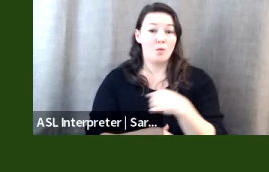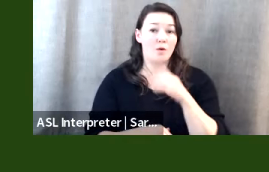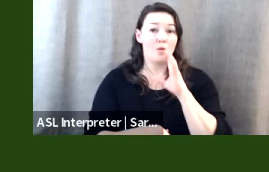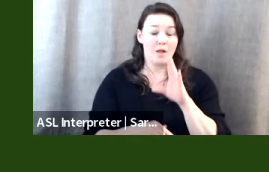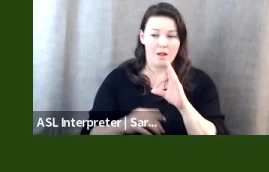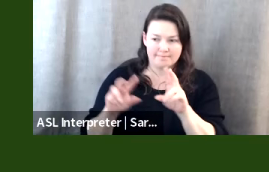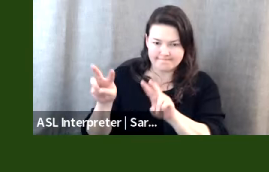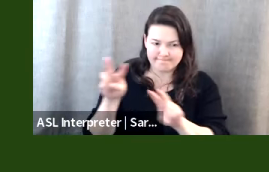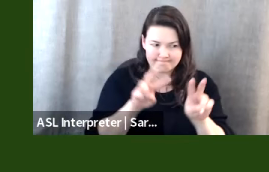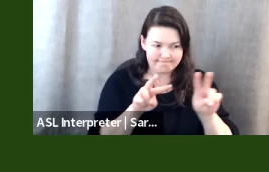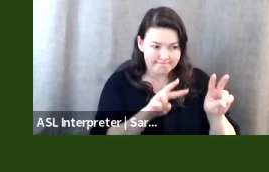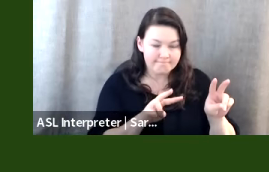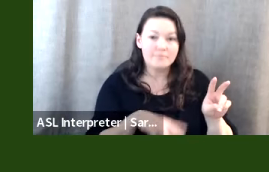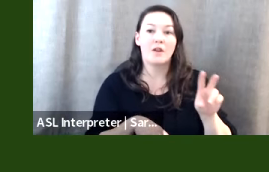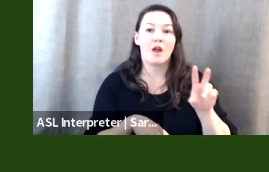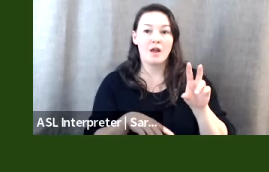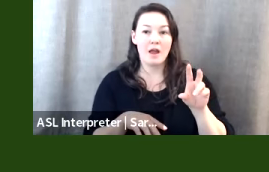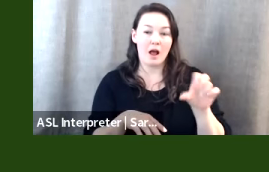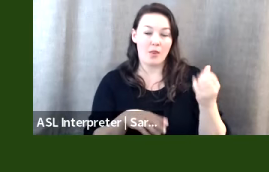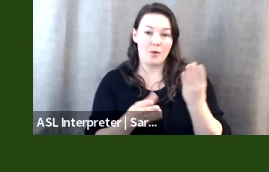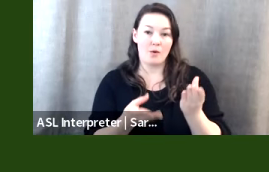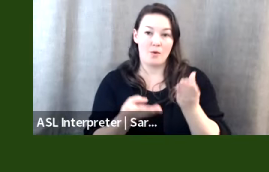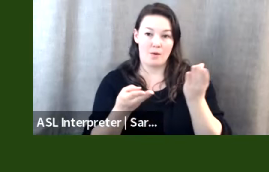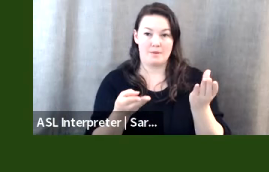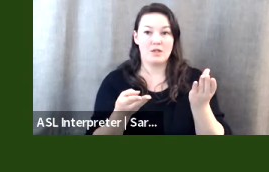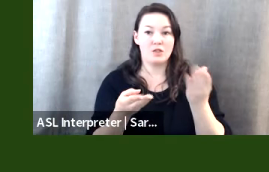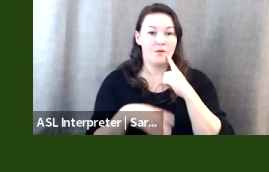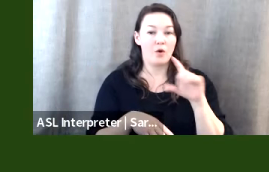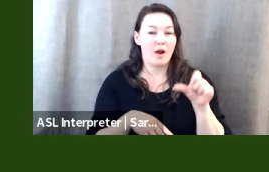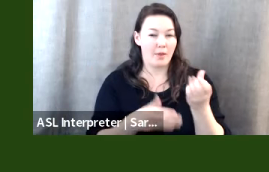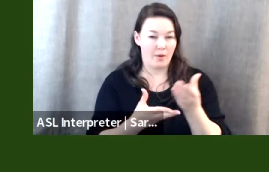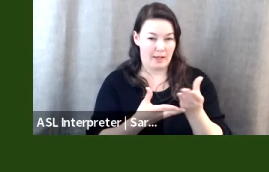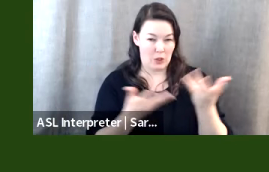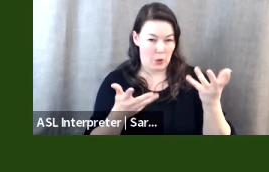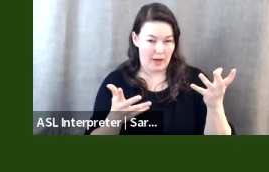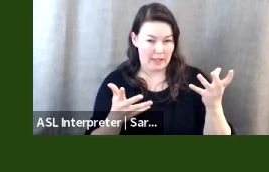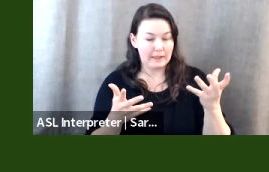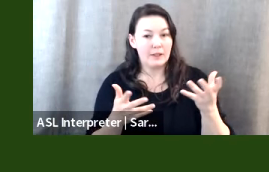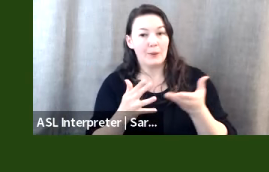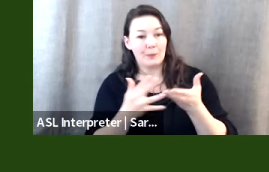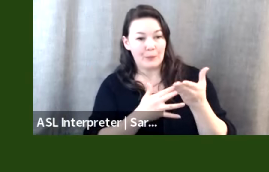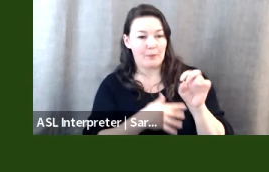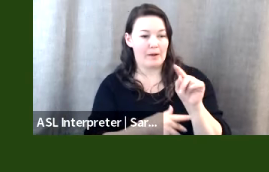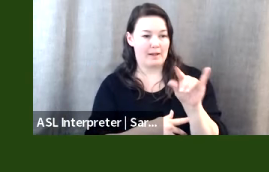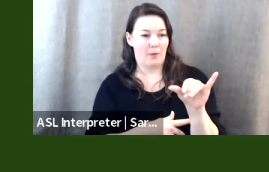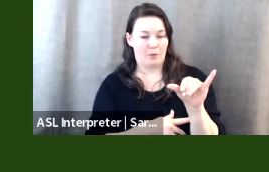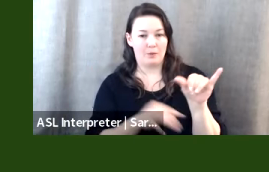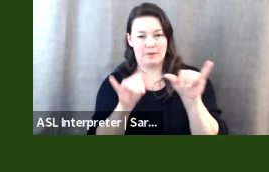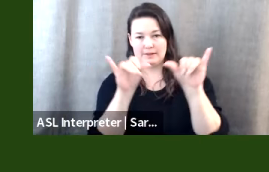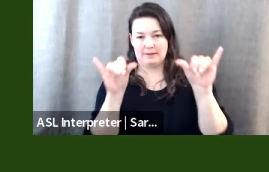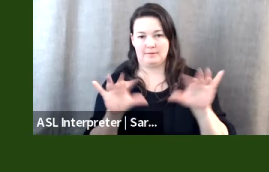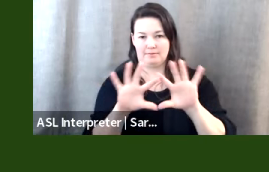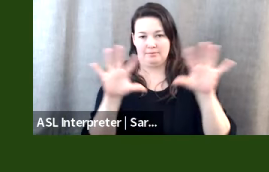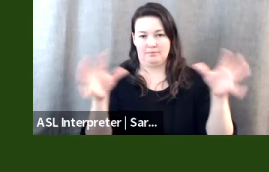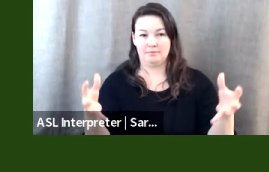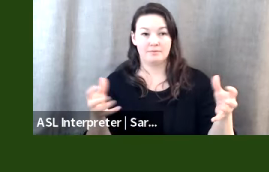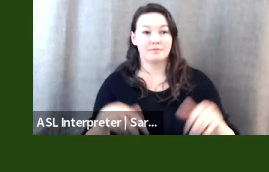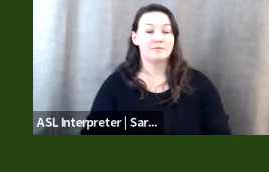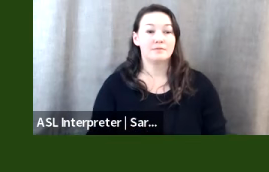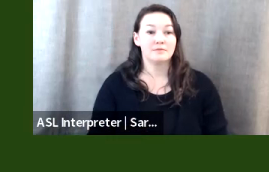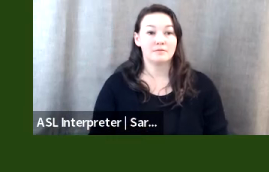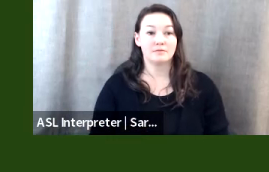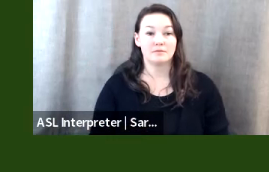that are currently being implemented or delivered through the county system. Además, queremos asegurarnos de que lo